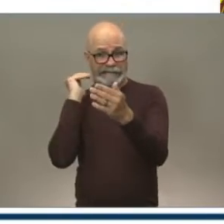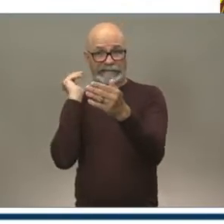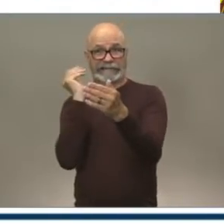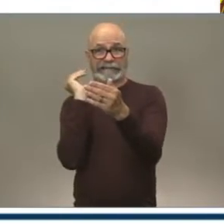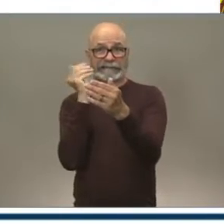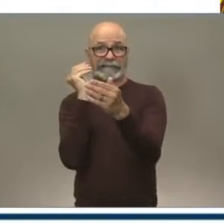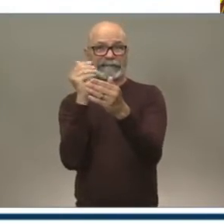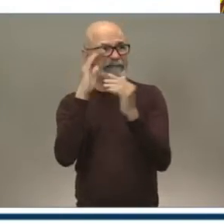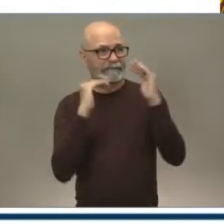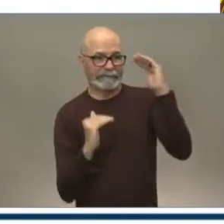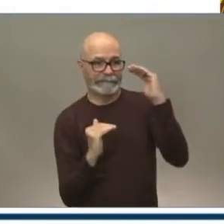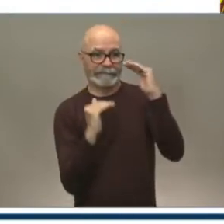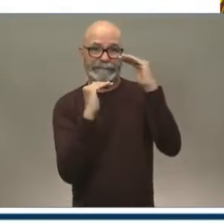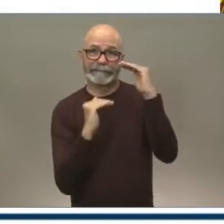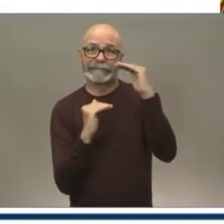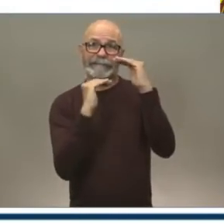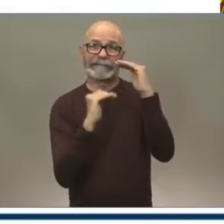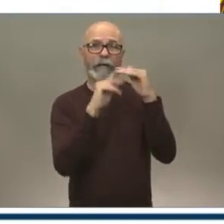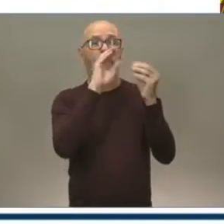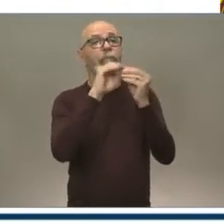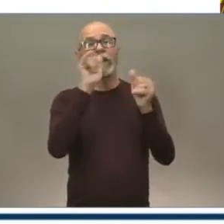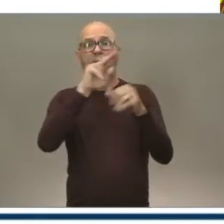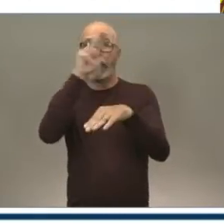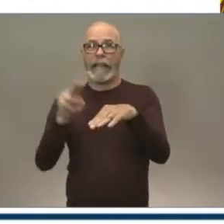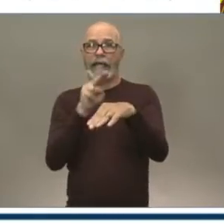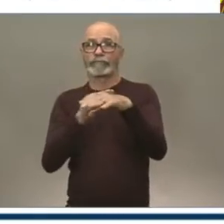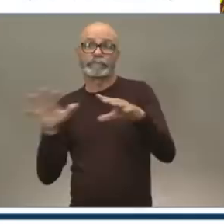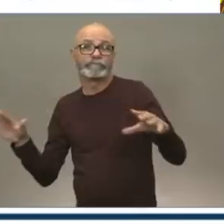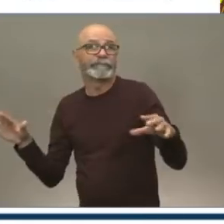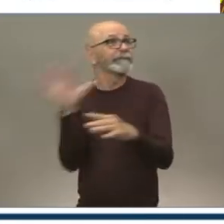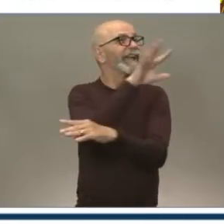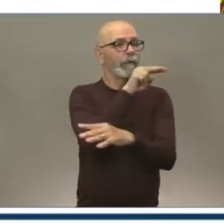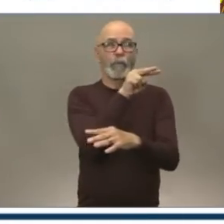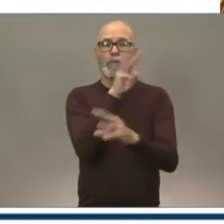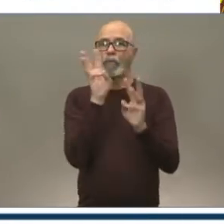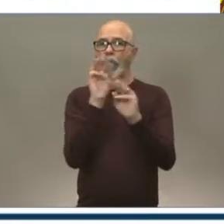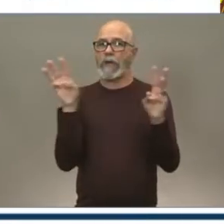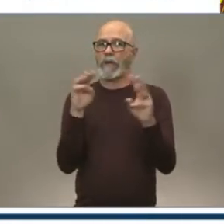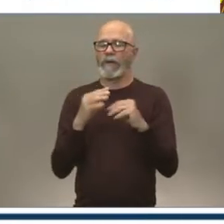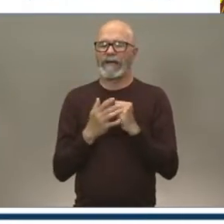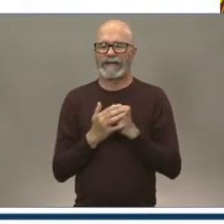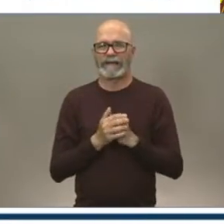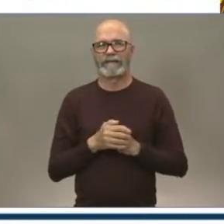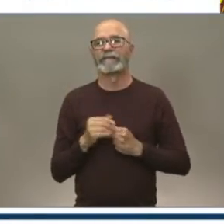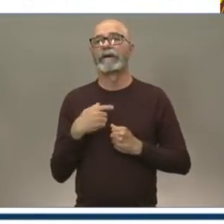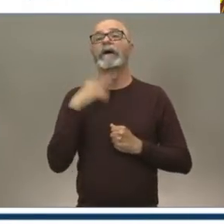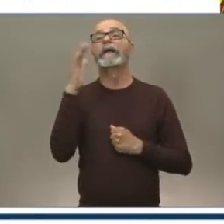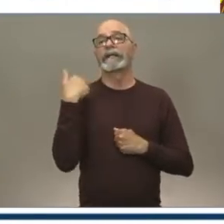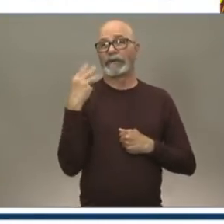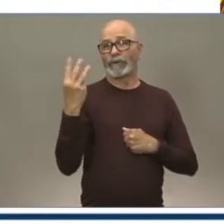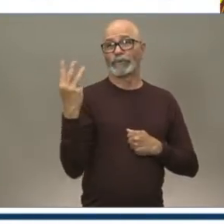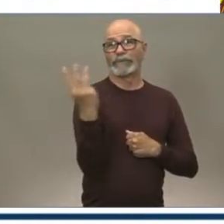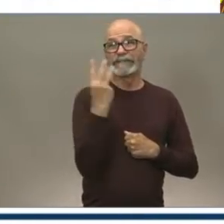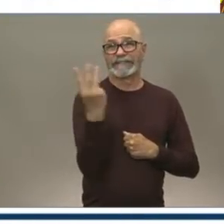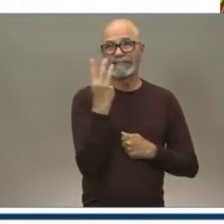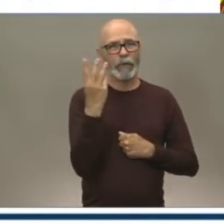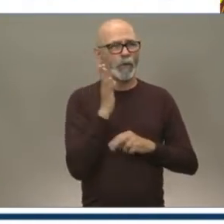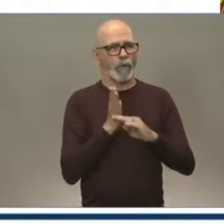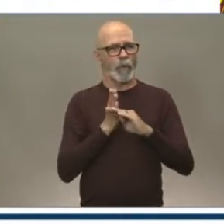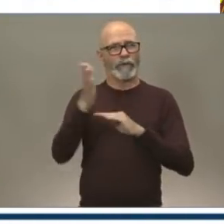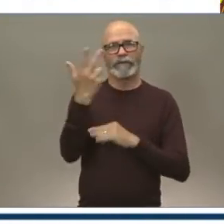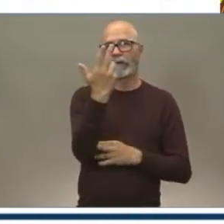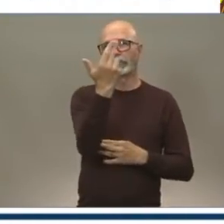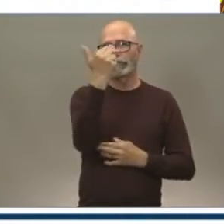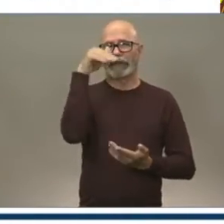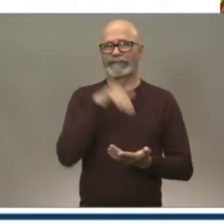second dose. On Wednesday, we administered over 13,000 doses of the vaccine, which is a record. This week,